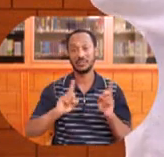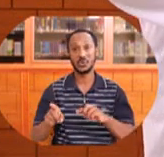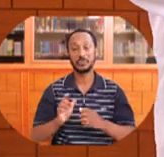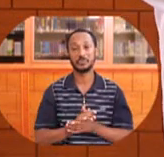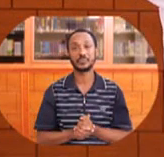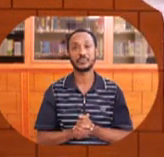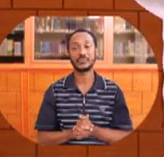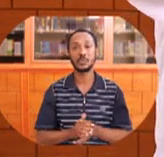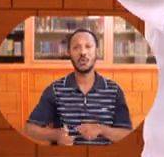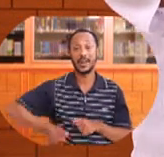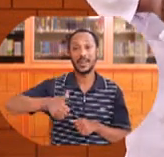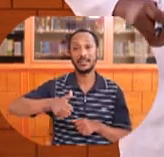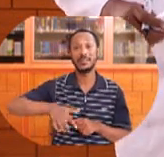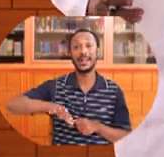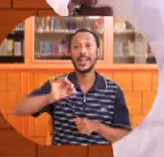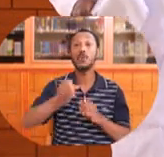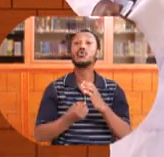monoxide originates from